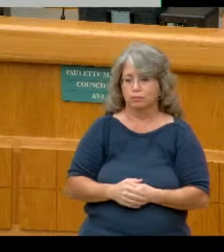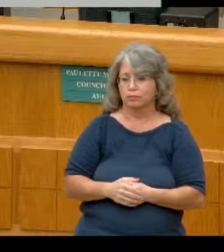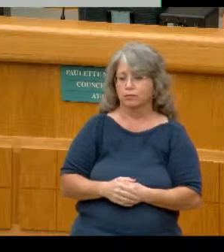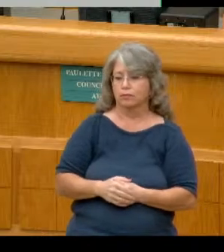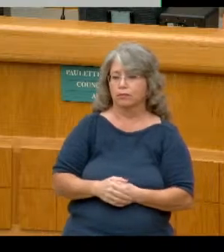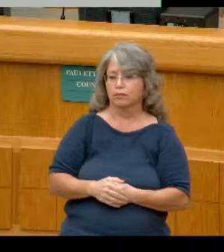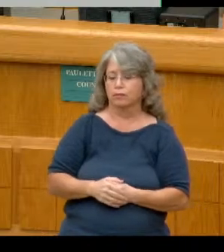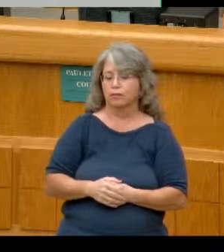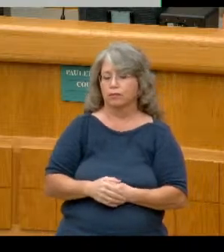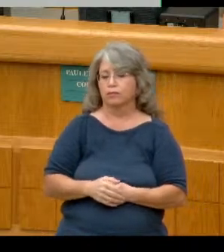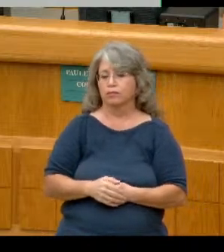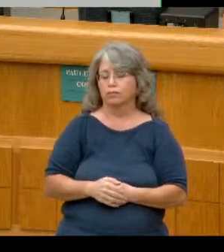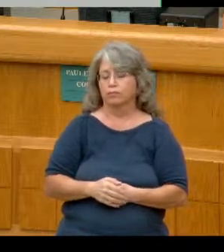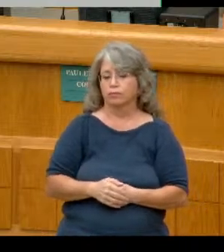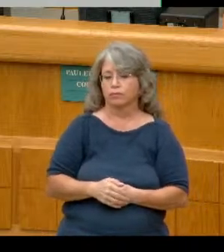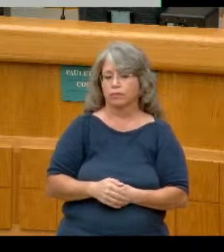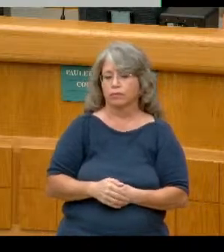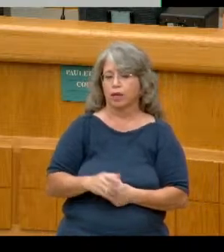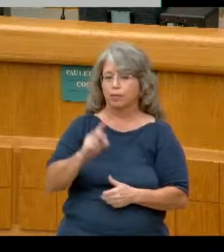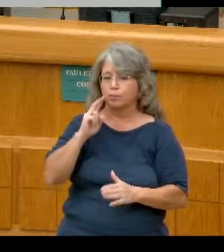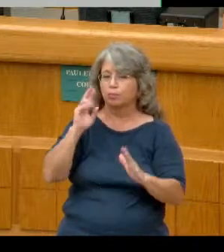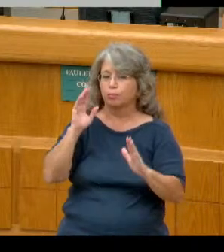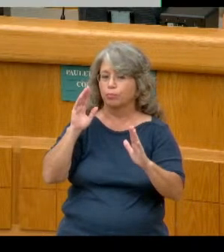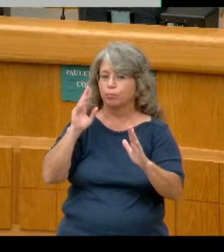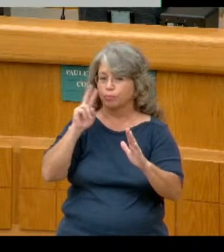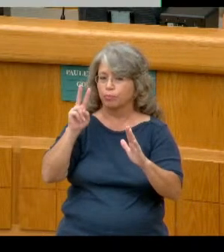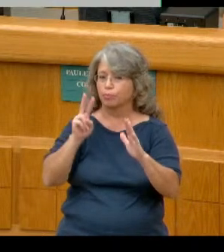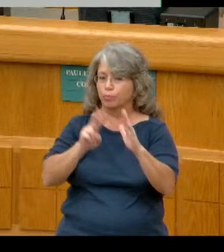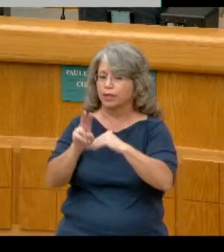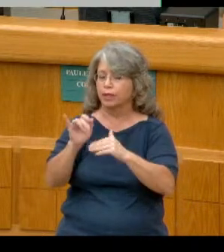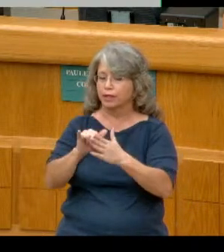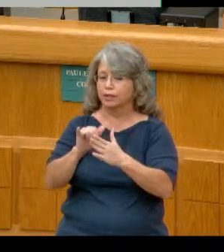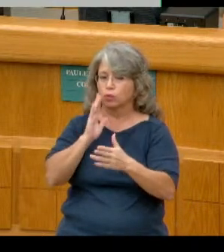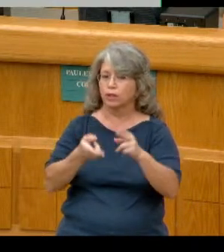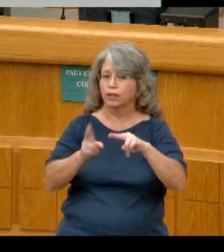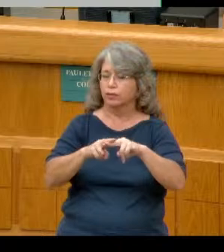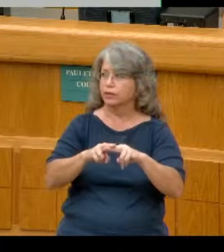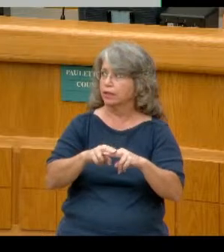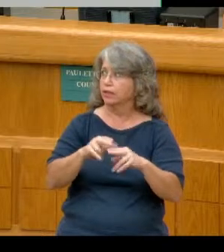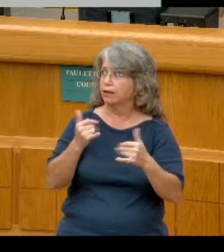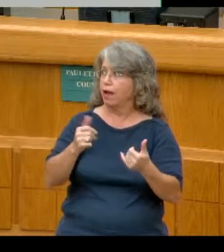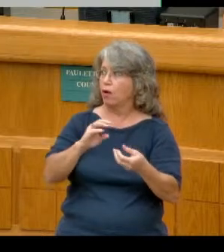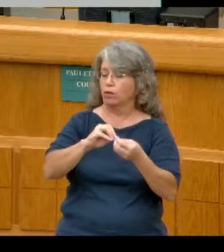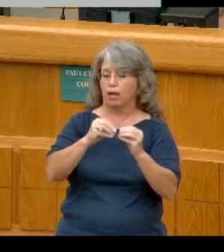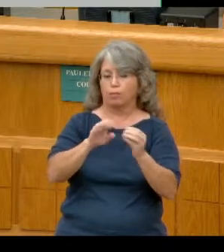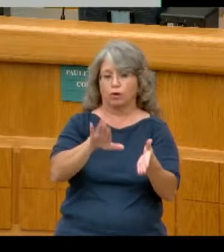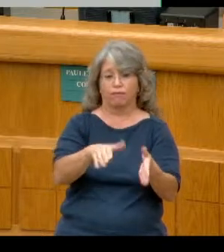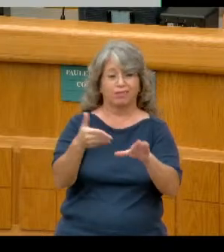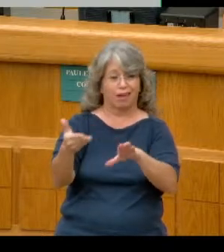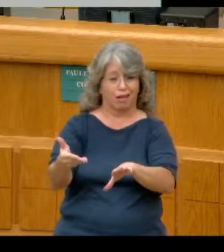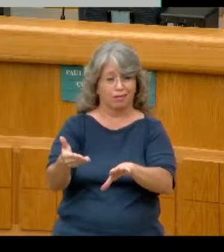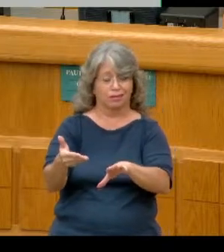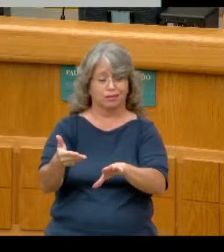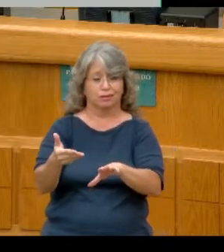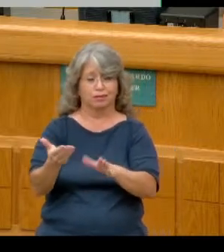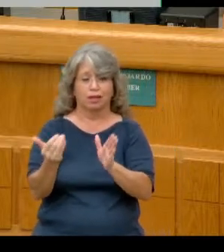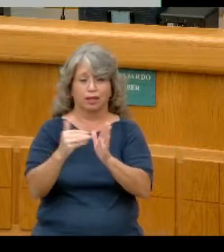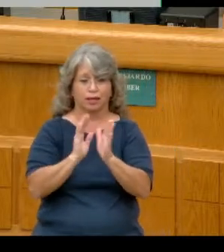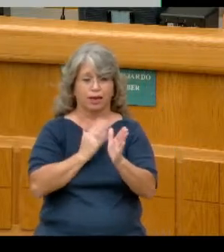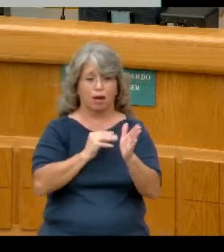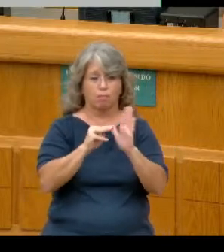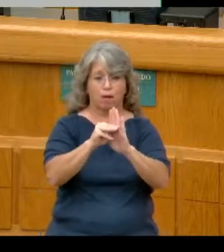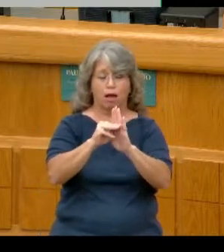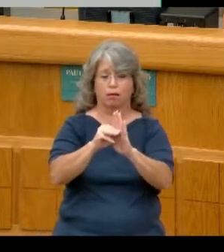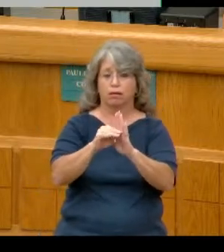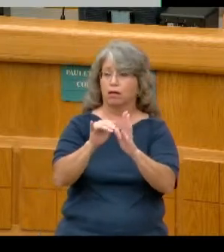increase. And then going to fatalities, this is our model again, same sort of scenario. The points are the number of